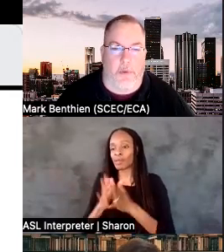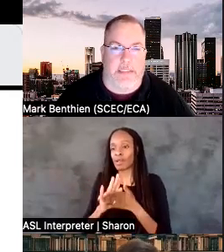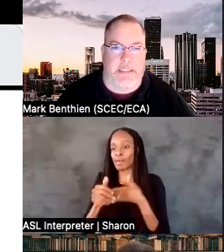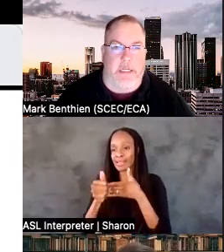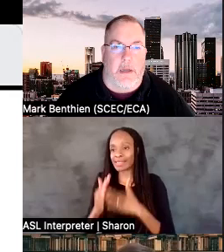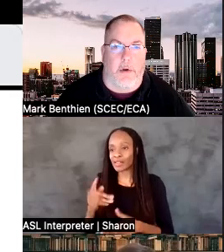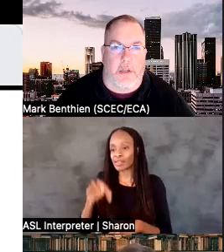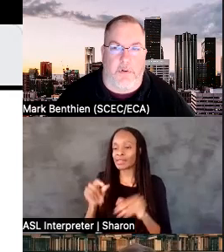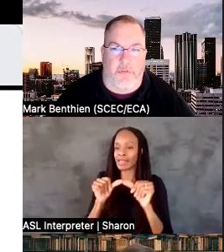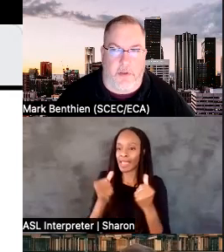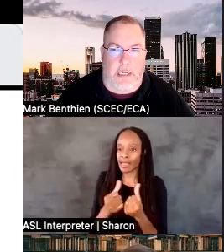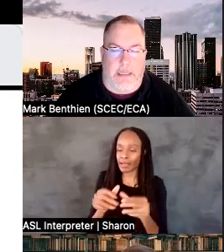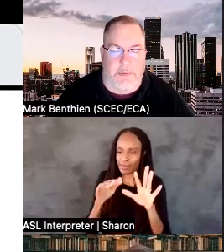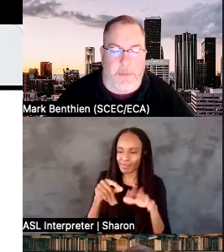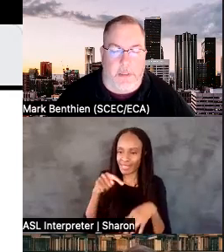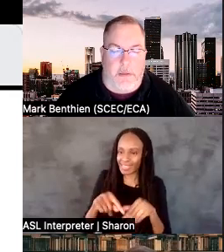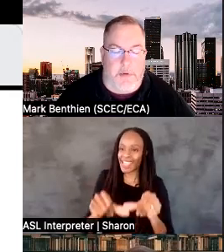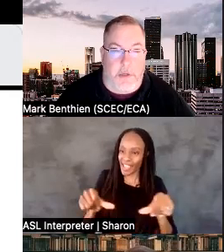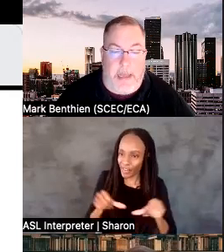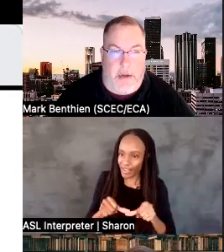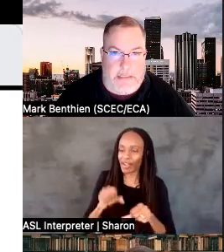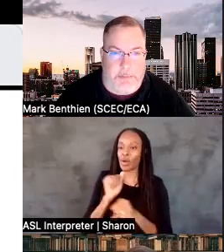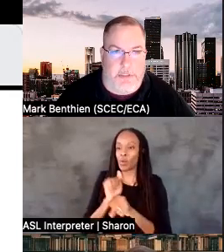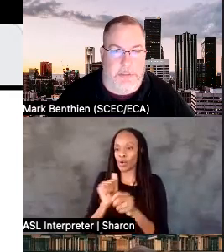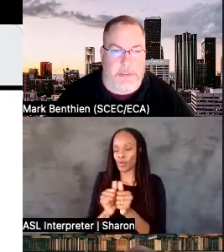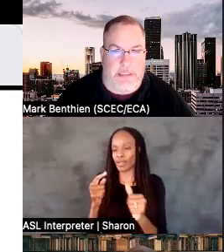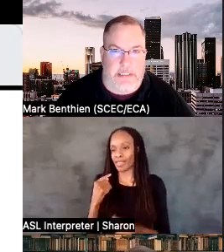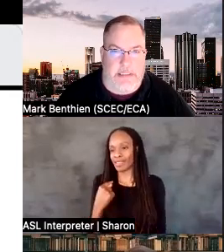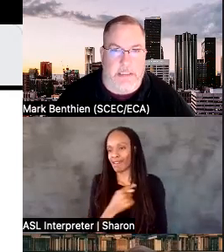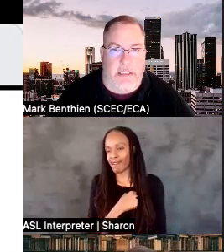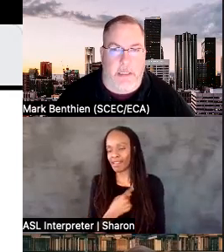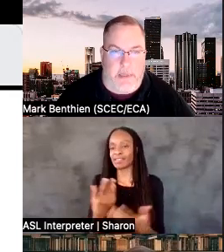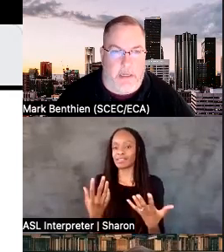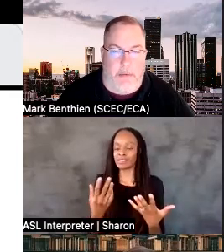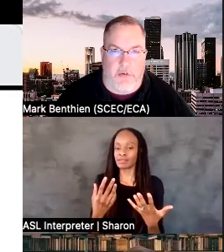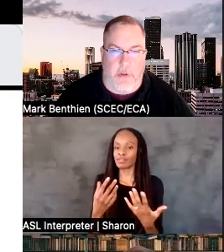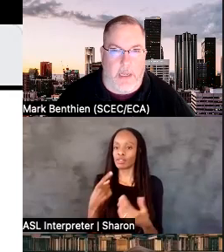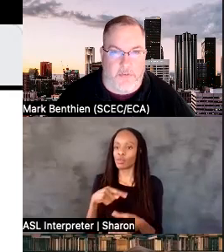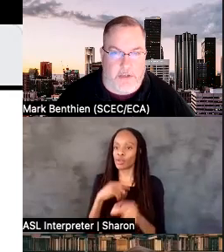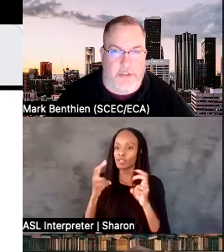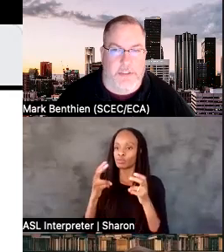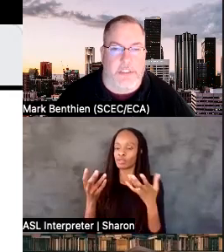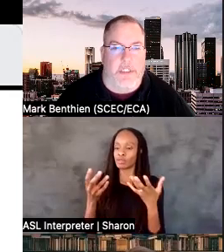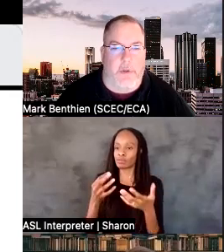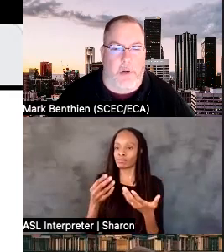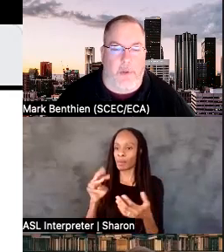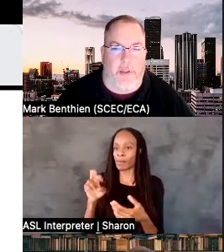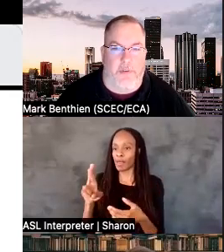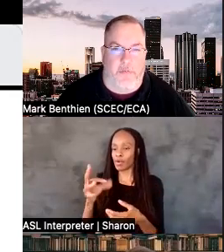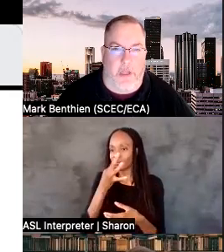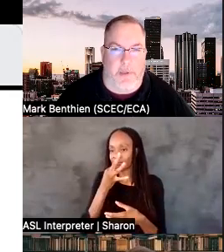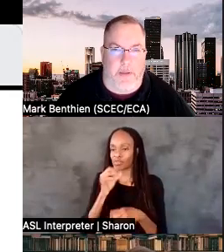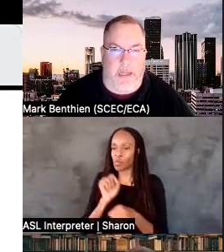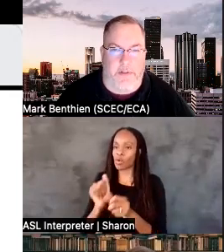work with us. We're looking for subject matter experts within these committee, these sectors to work with